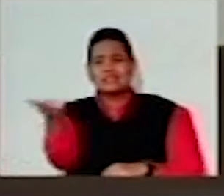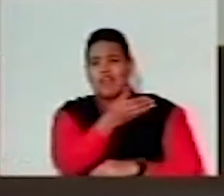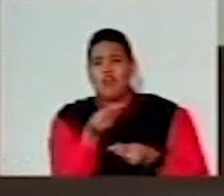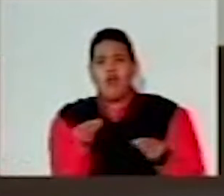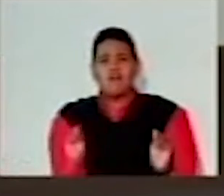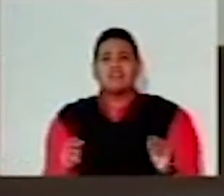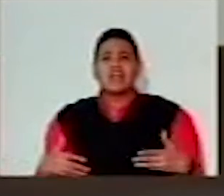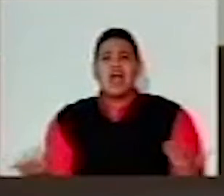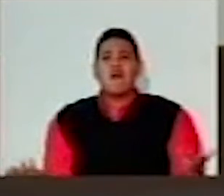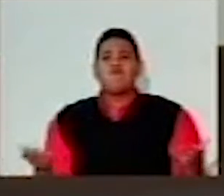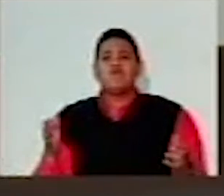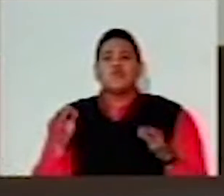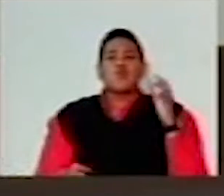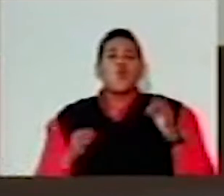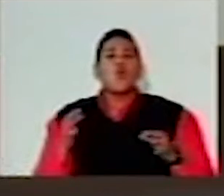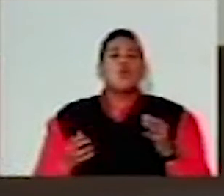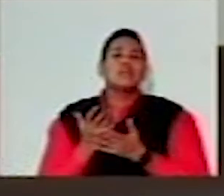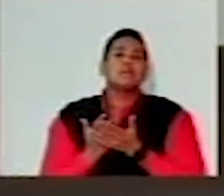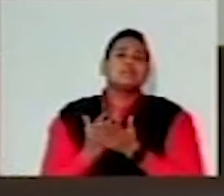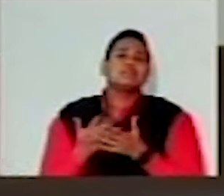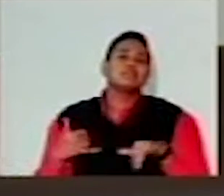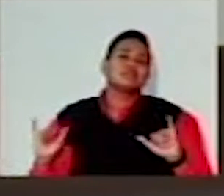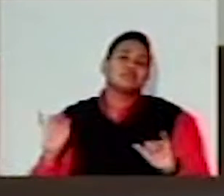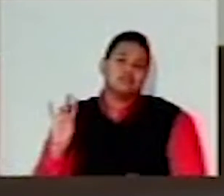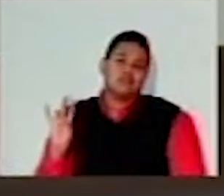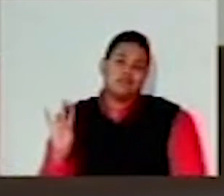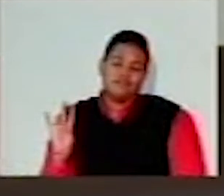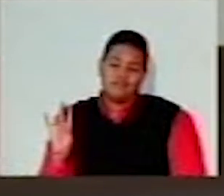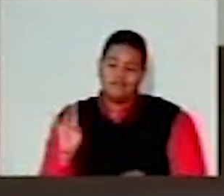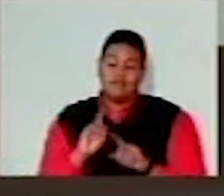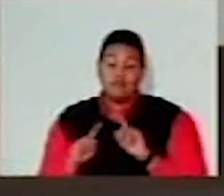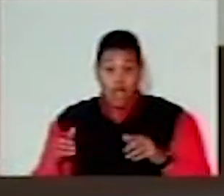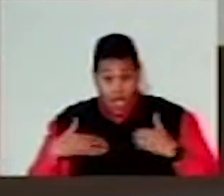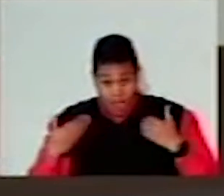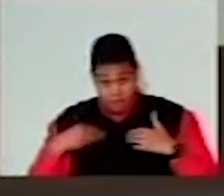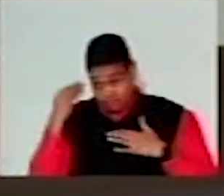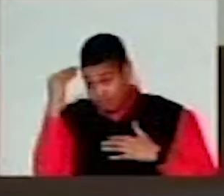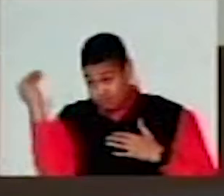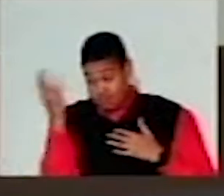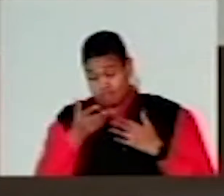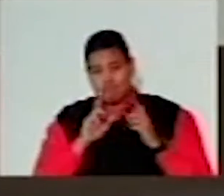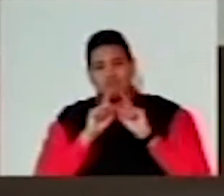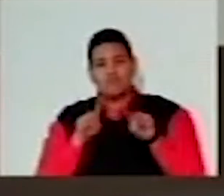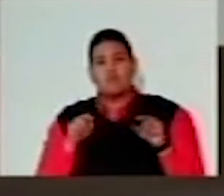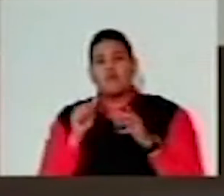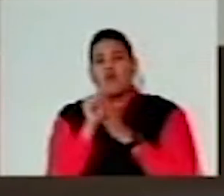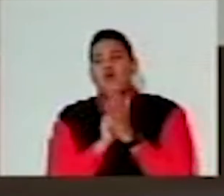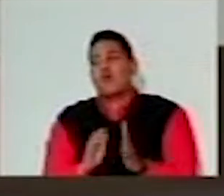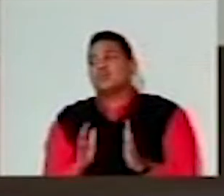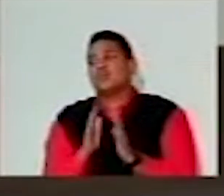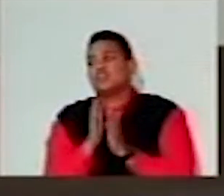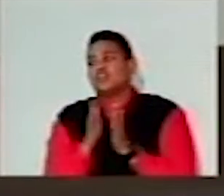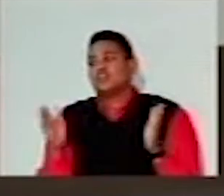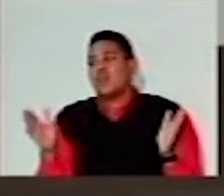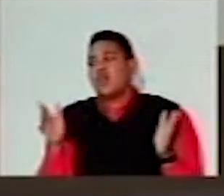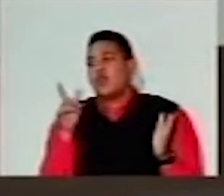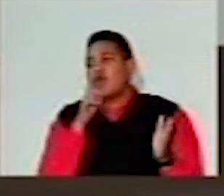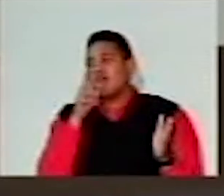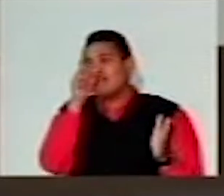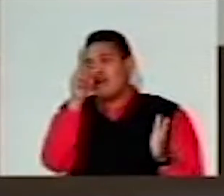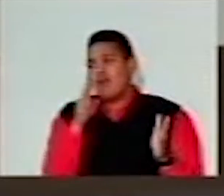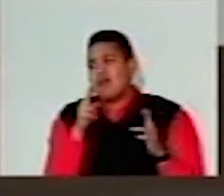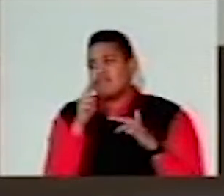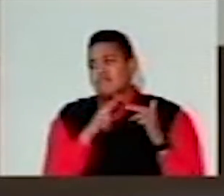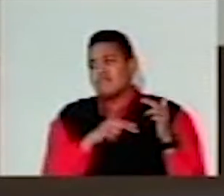of Appeal still remain at 7. But I'm happy to report, Mr. Speaker, that the Accountant General that occupies half of the building